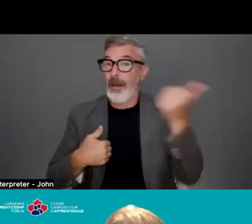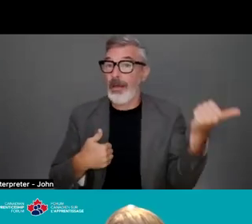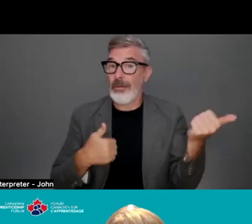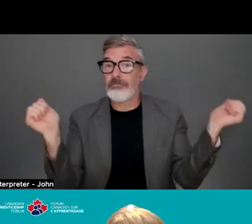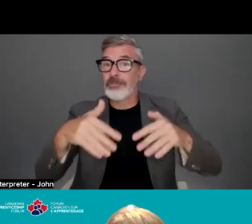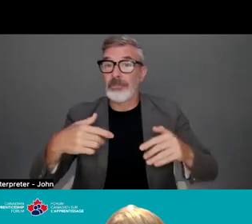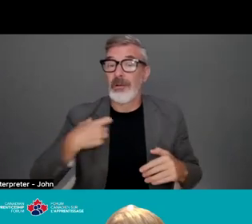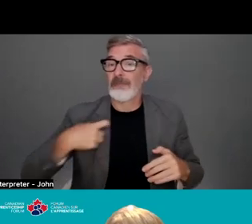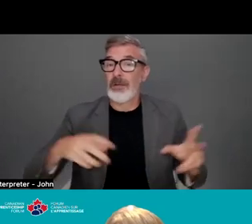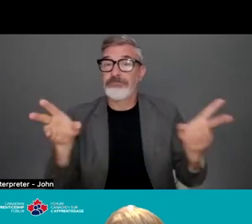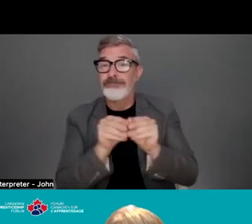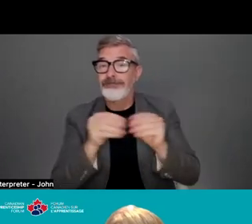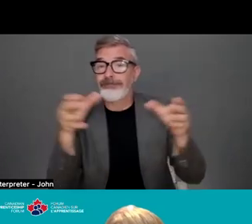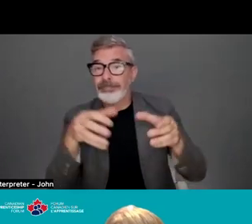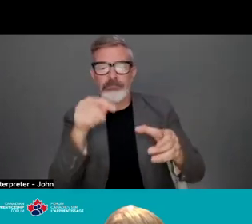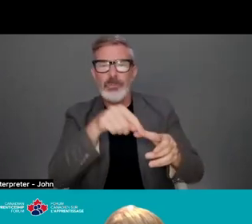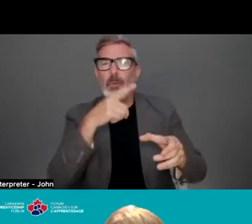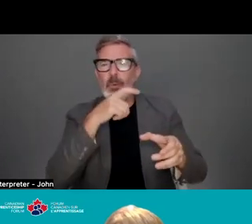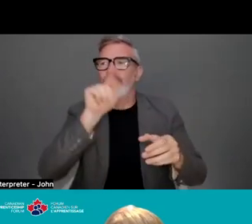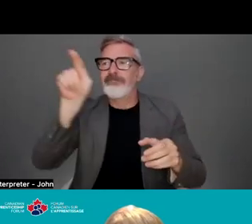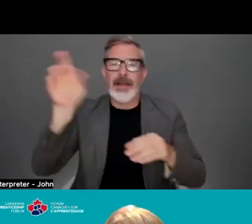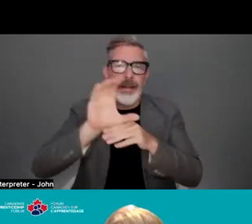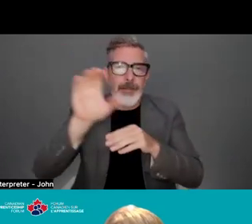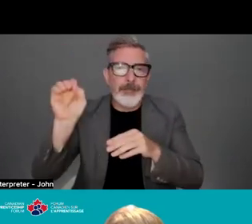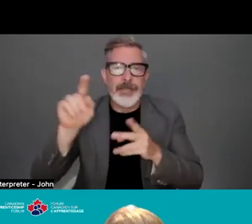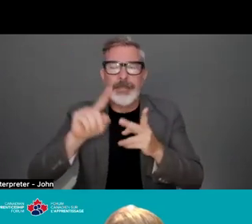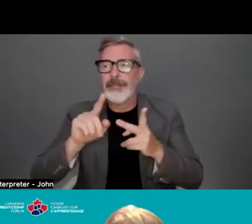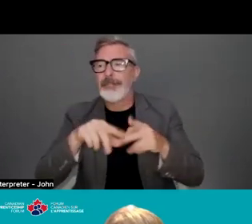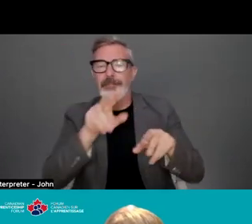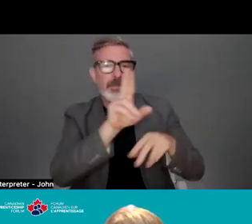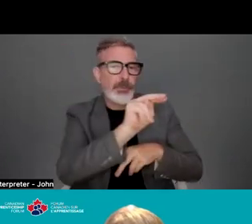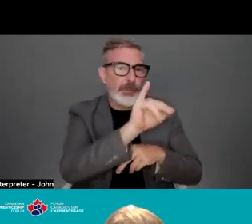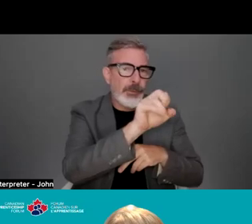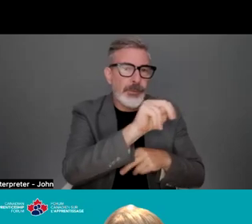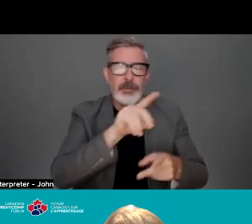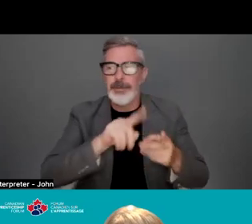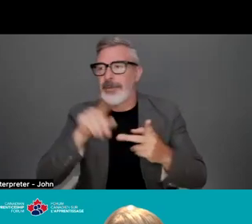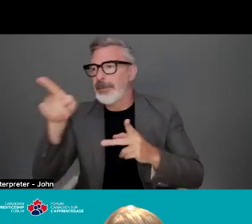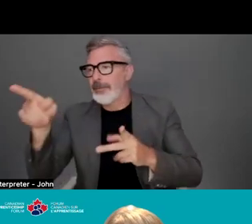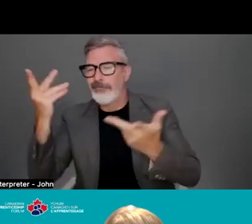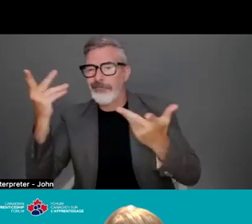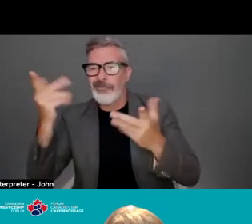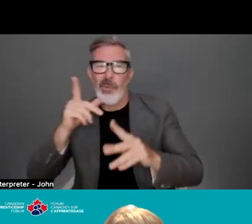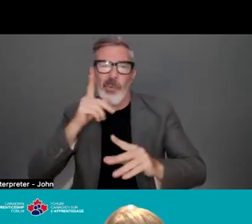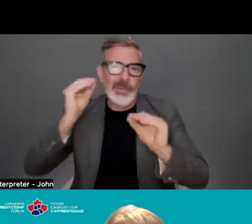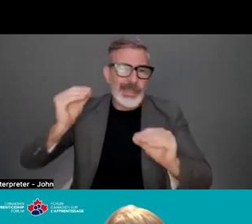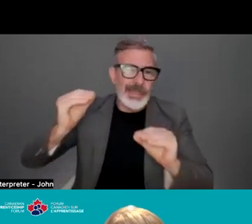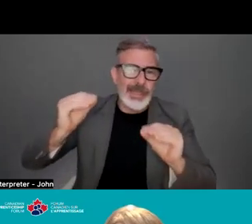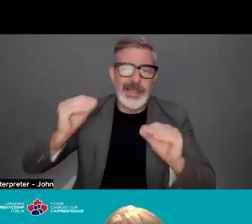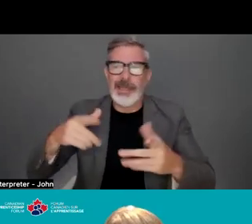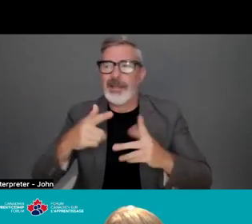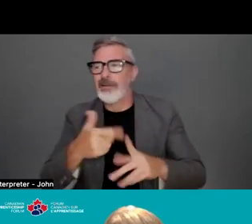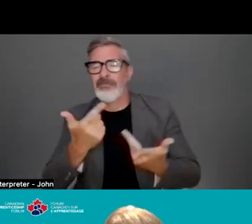together employers, unions, educators, the provinces and territories,